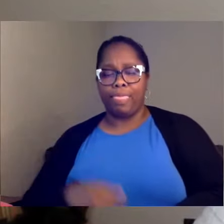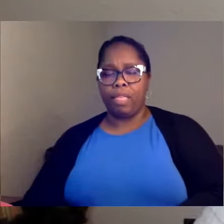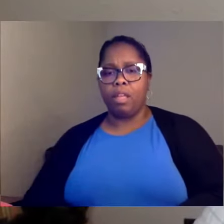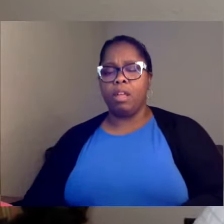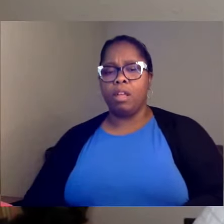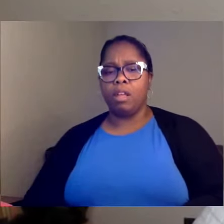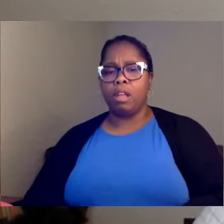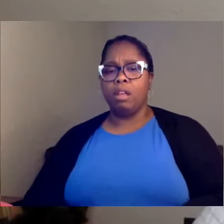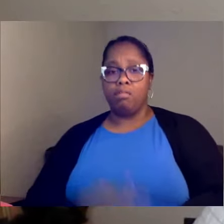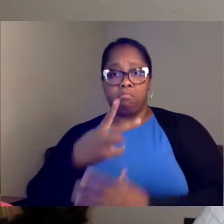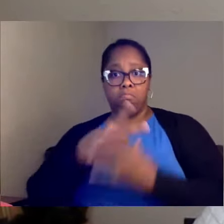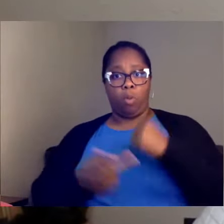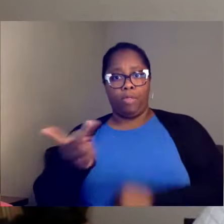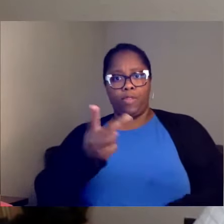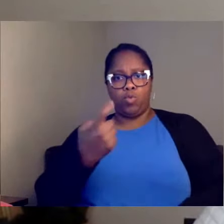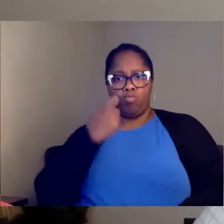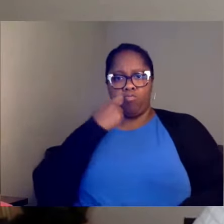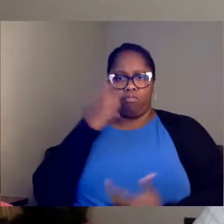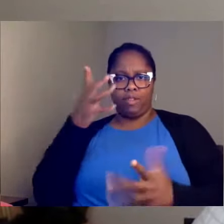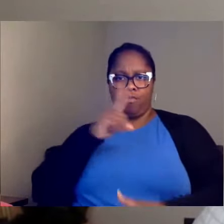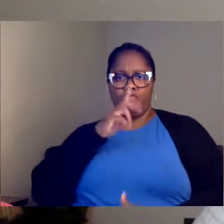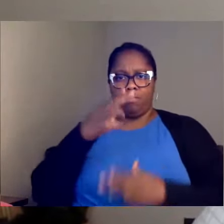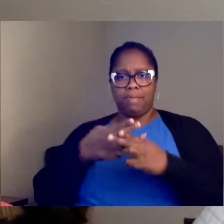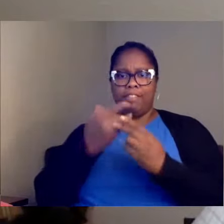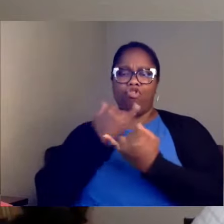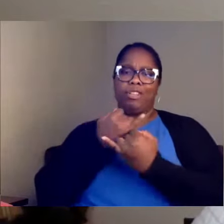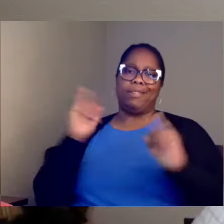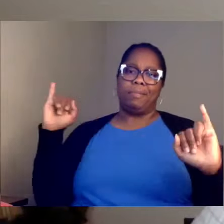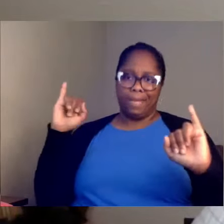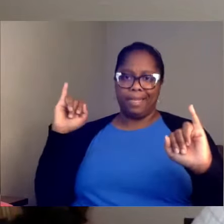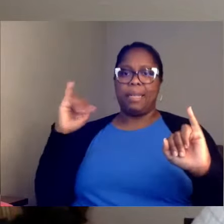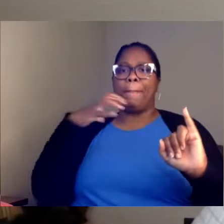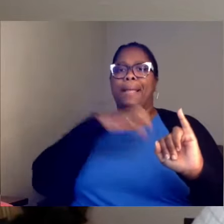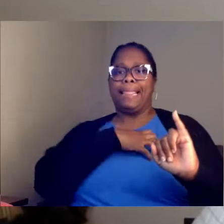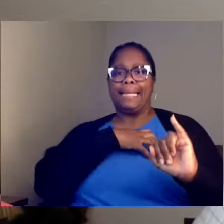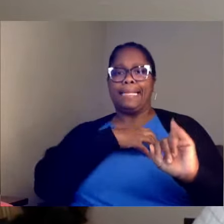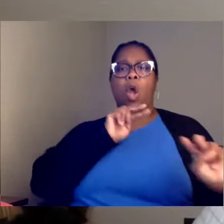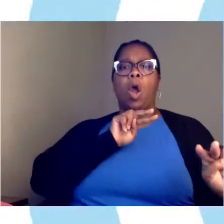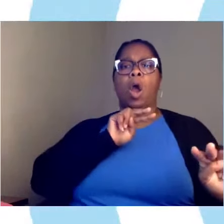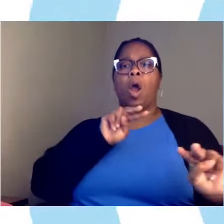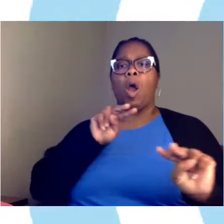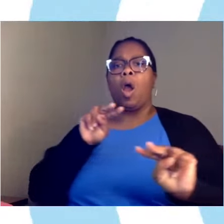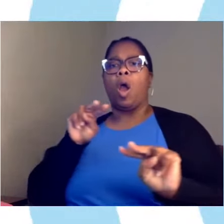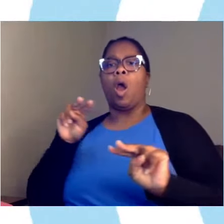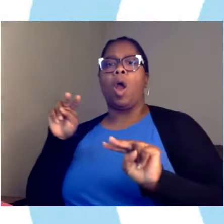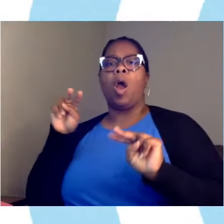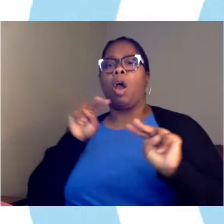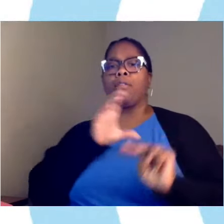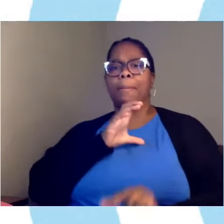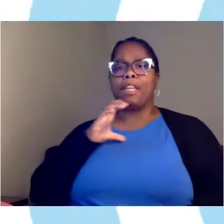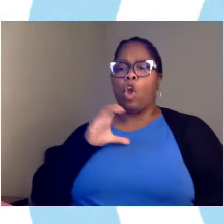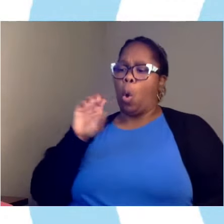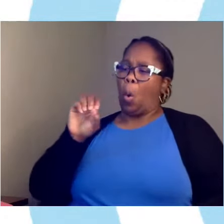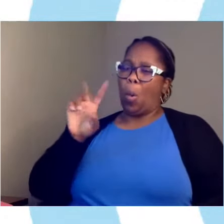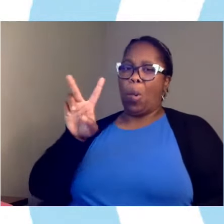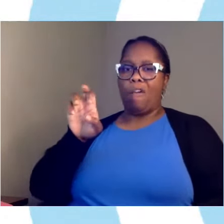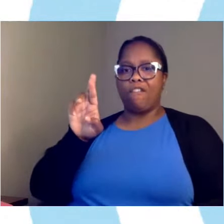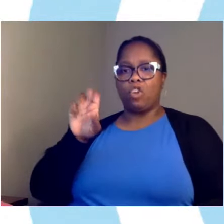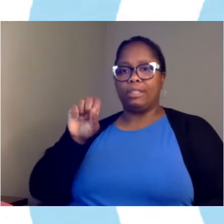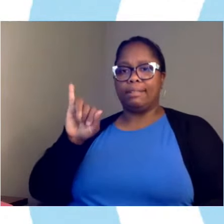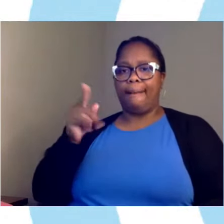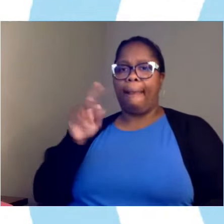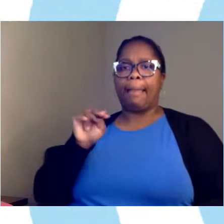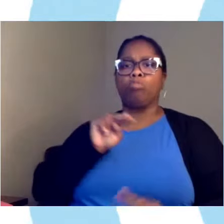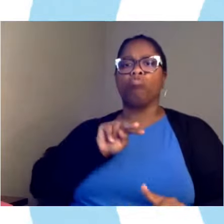Both of you mentioned the Independent Police Oversight Commission that Commissioner Hardesty has proposed. What do you think the